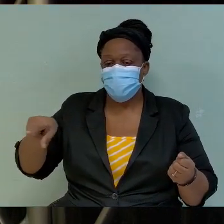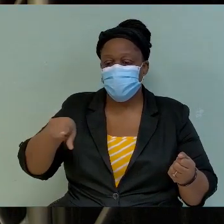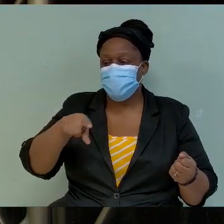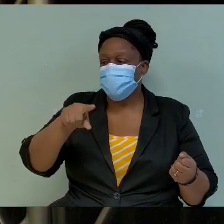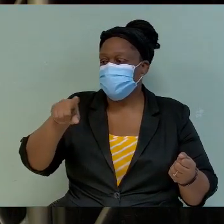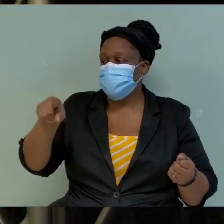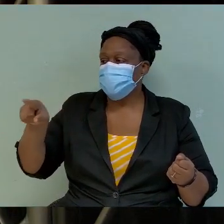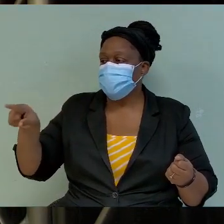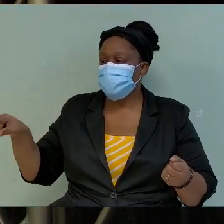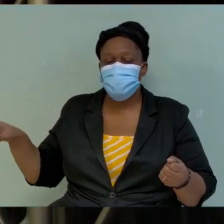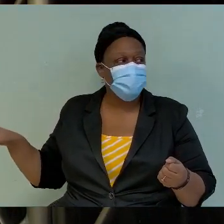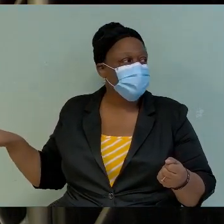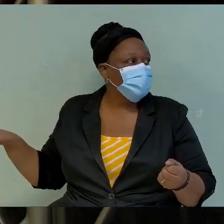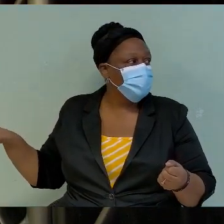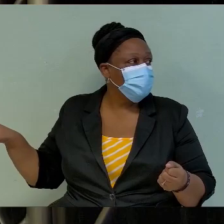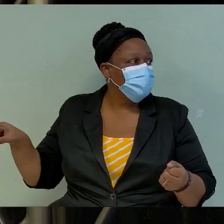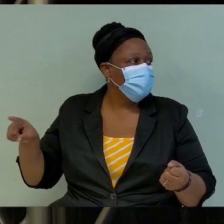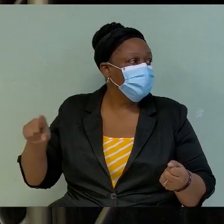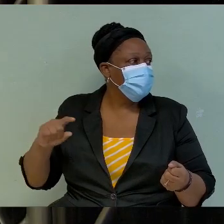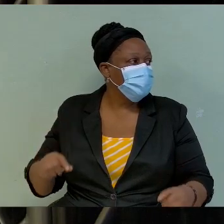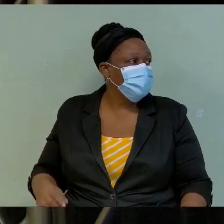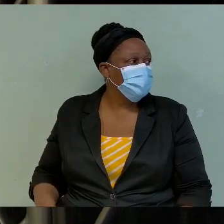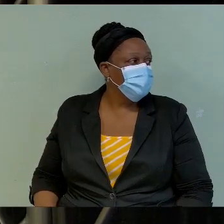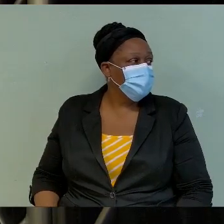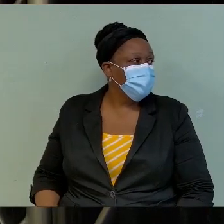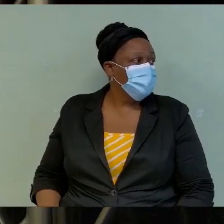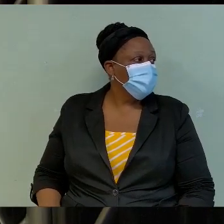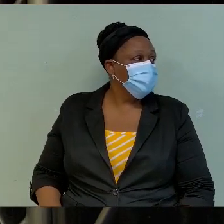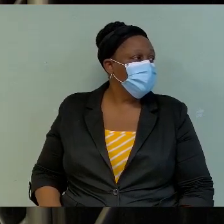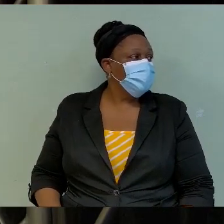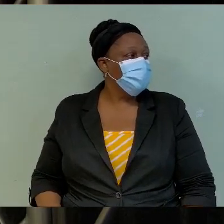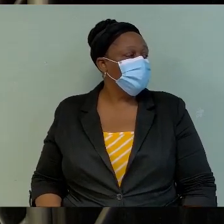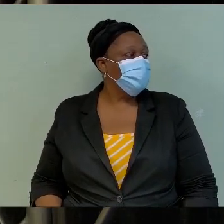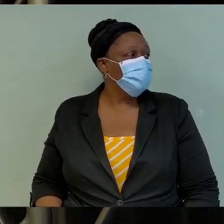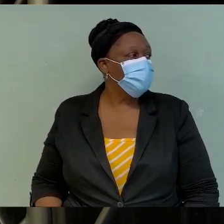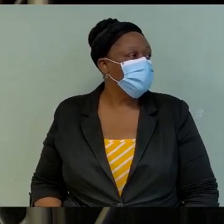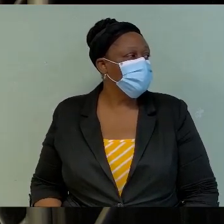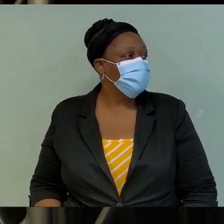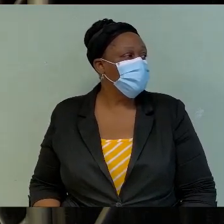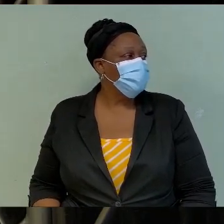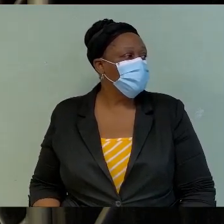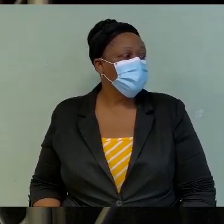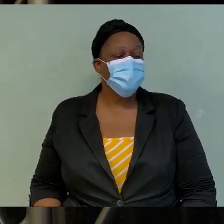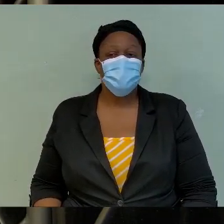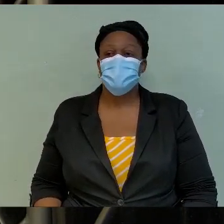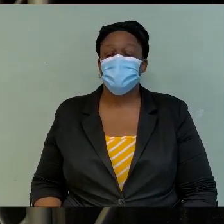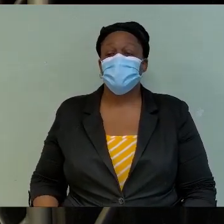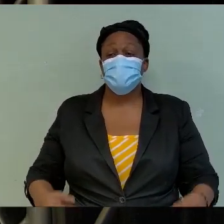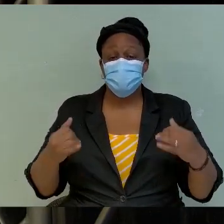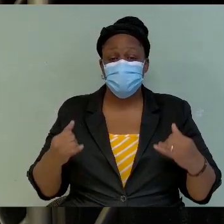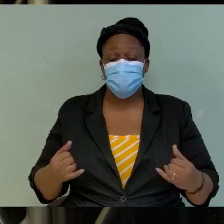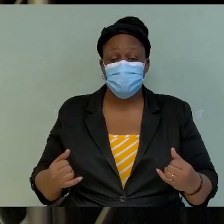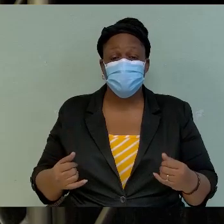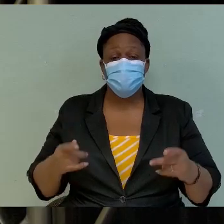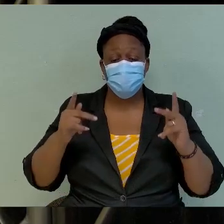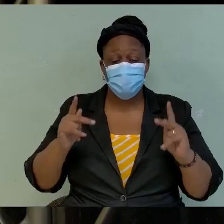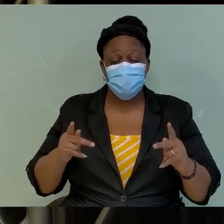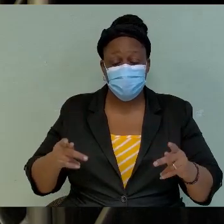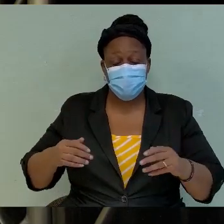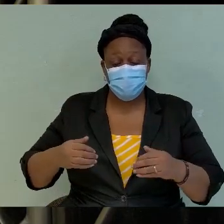that there are zero persons in quarantine or isolation. So therefore, please be guided